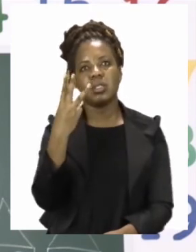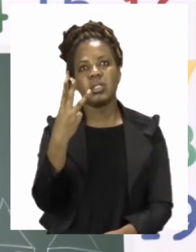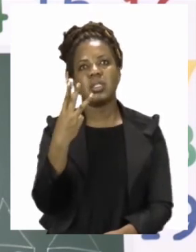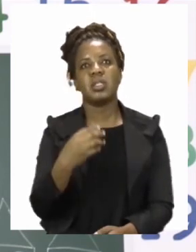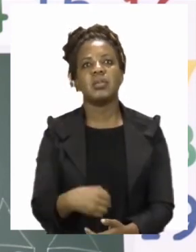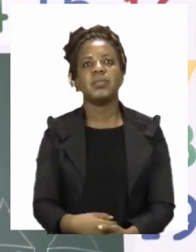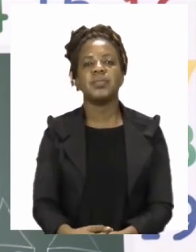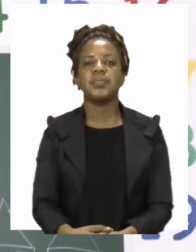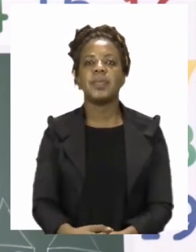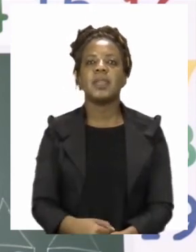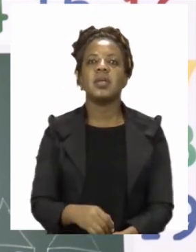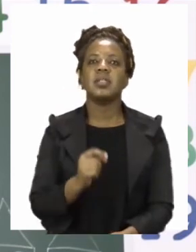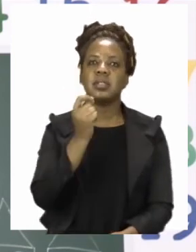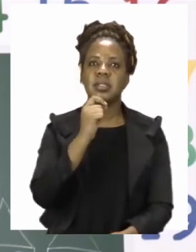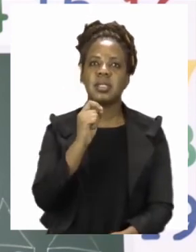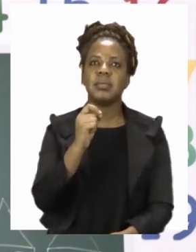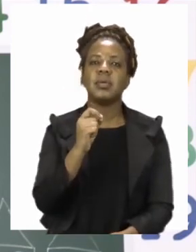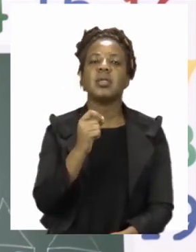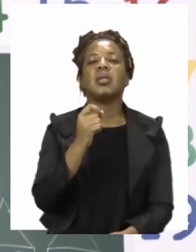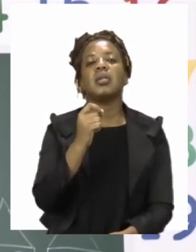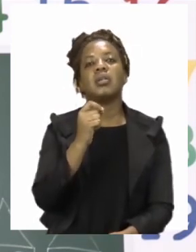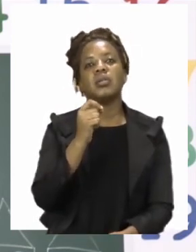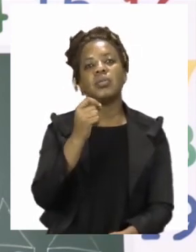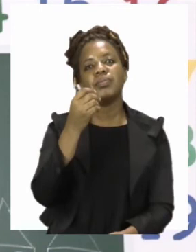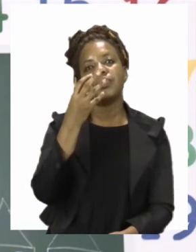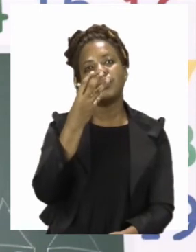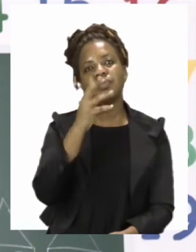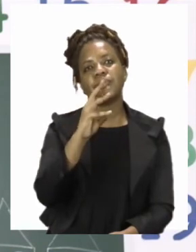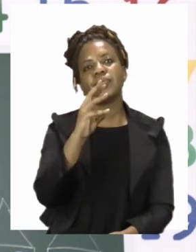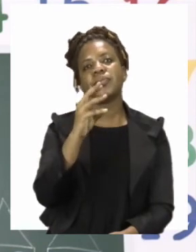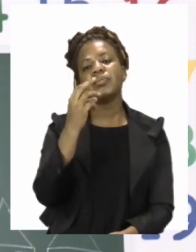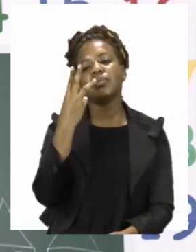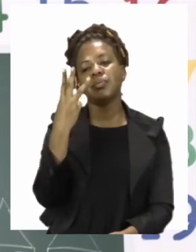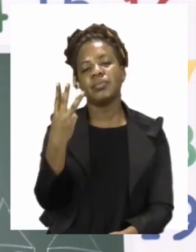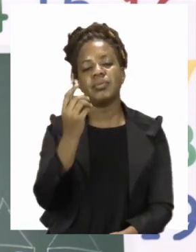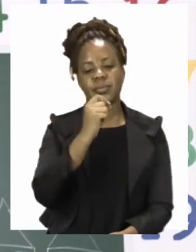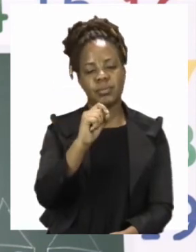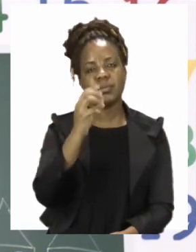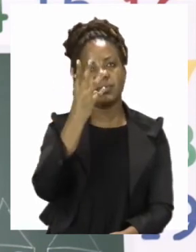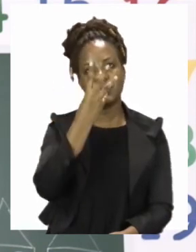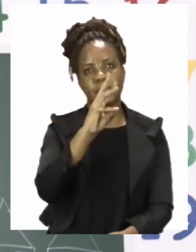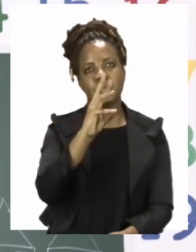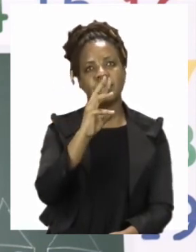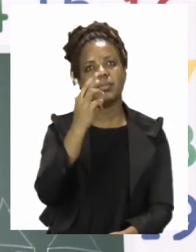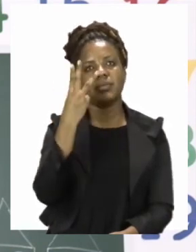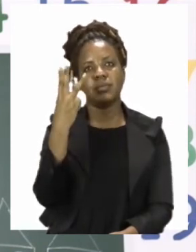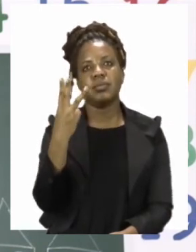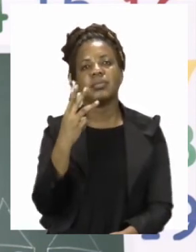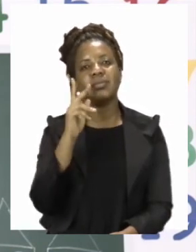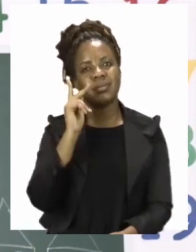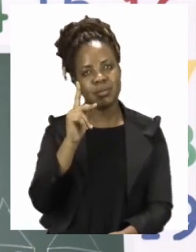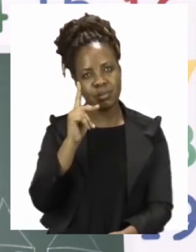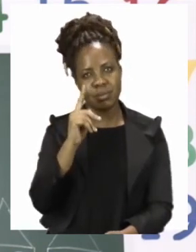59. So how many hops did we do? We did 1, 2